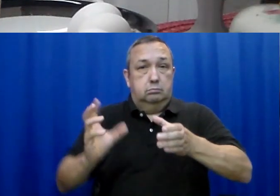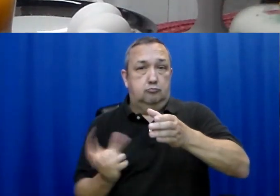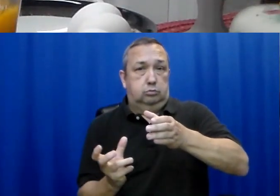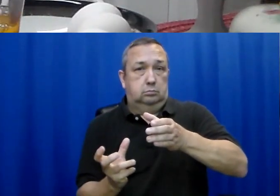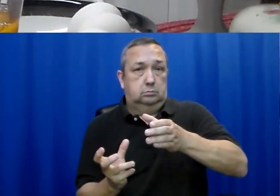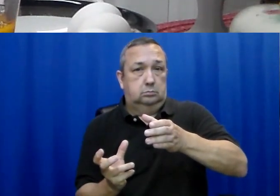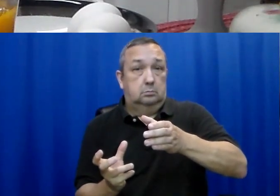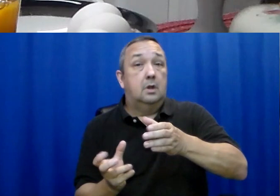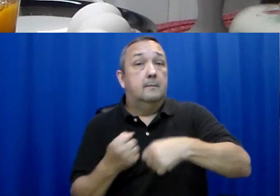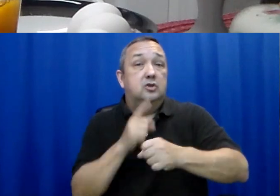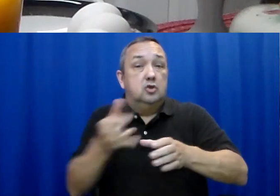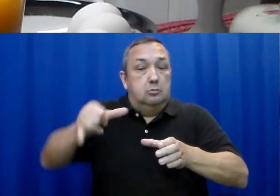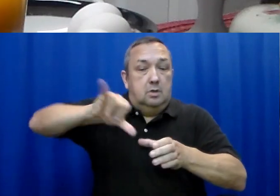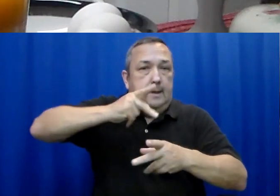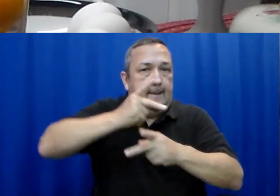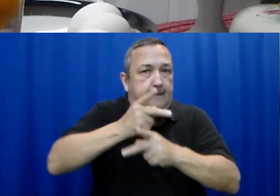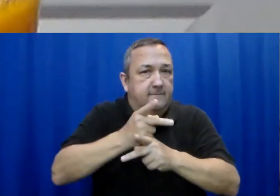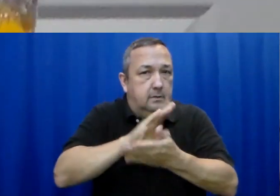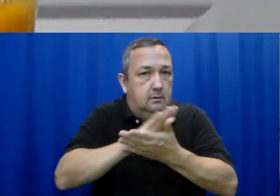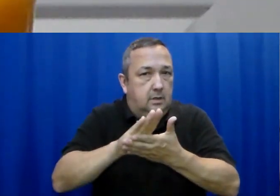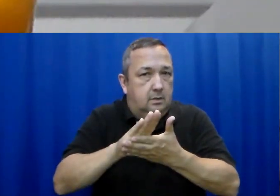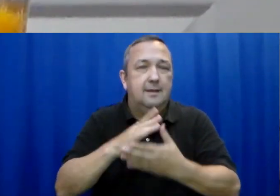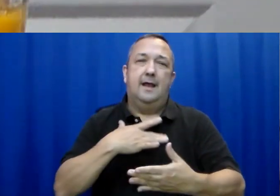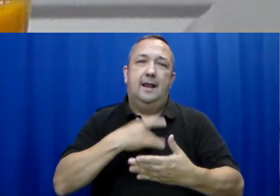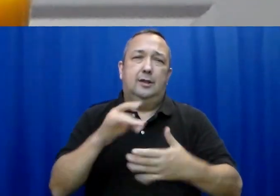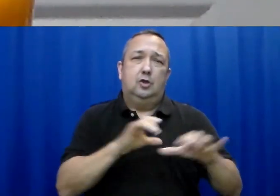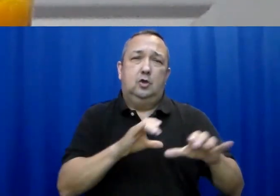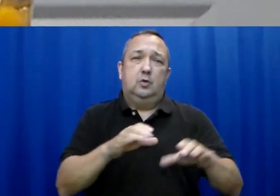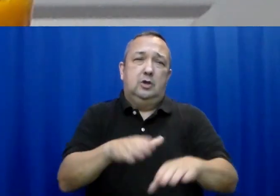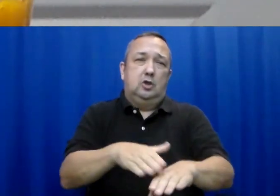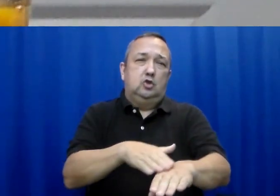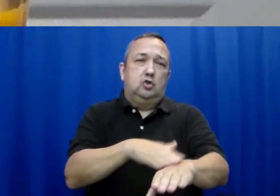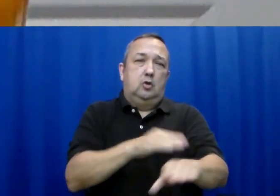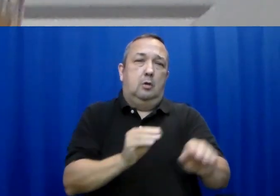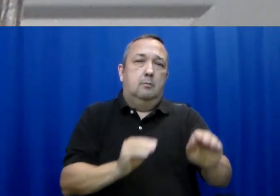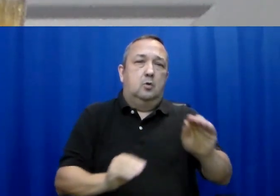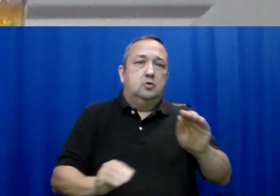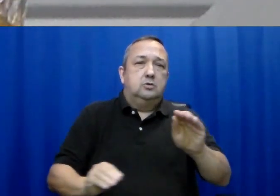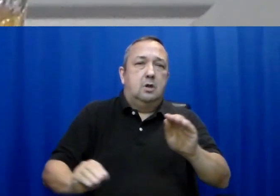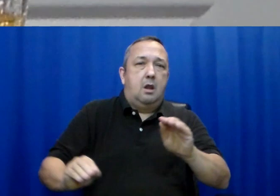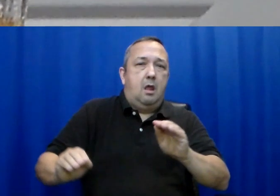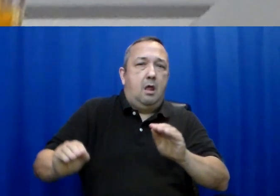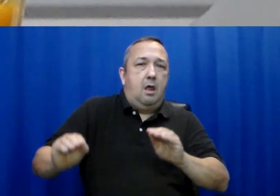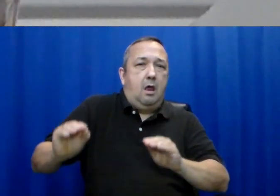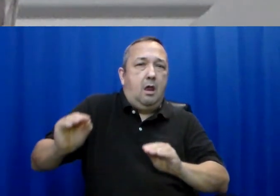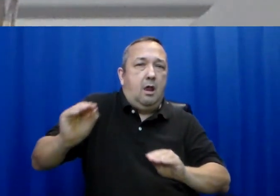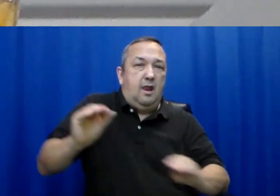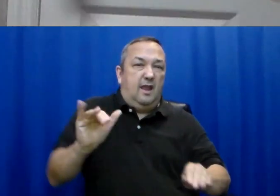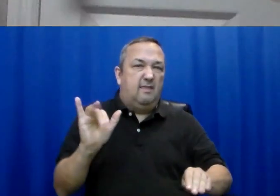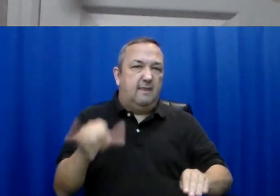and put them into the blender. Make sure you pour them in carefully. I like to do it in slow motion like this.